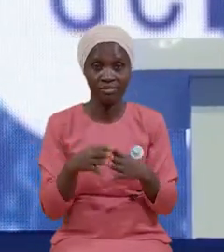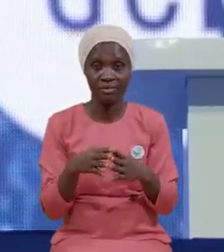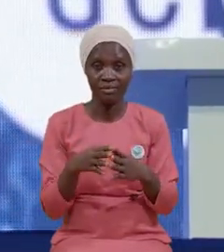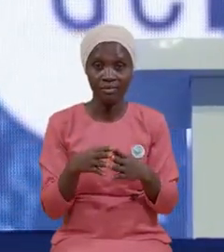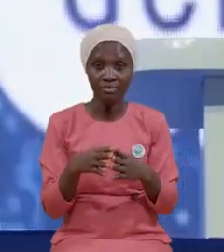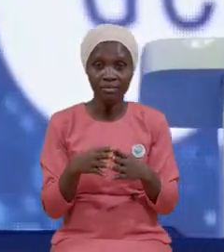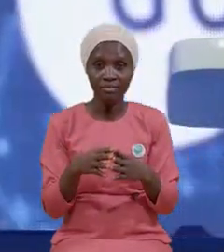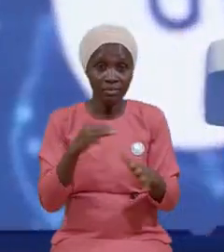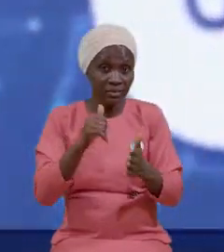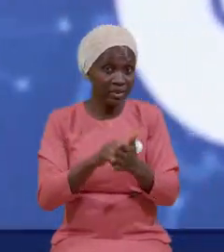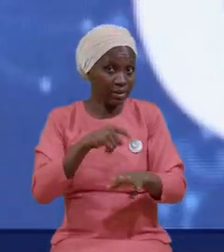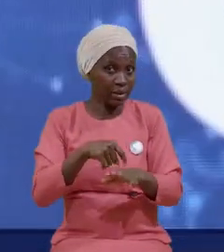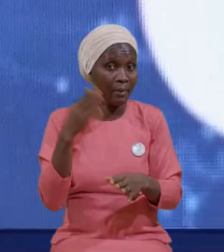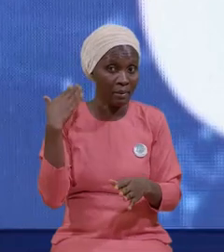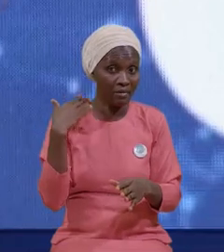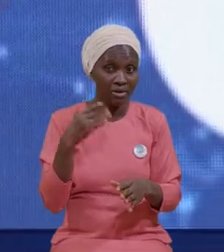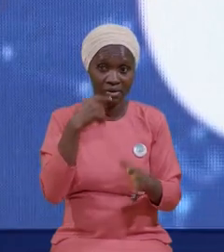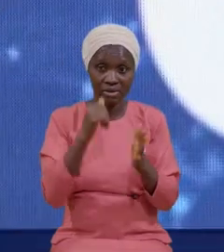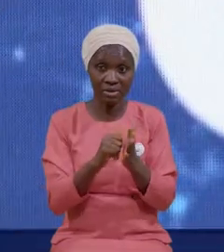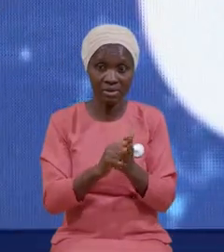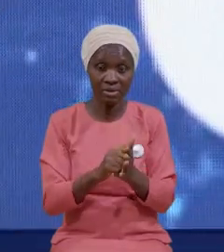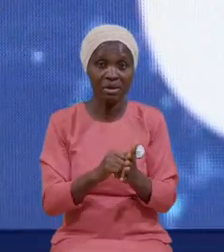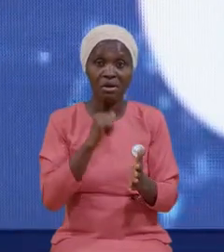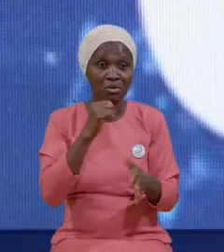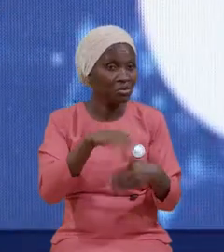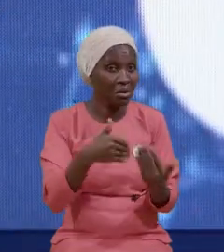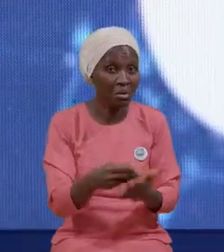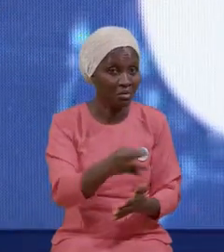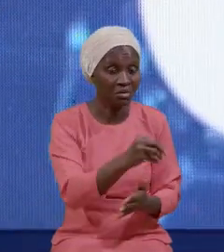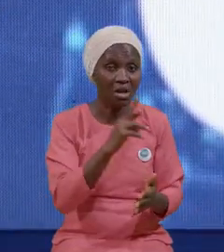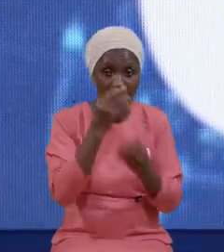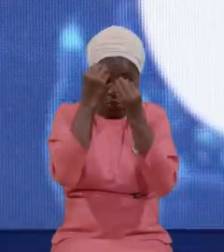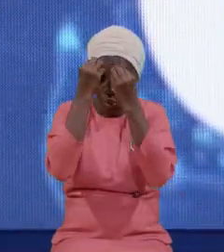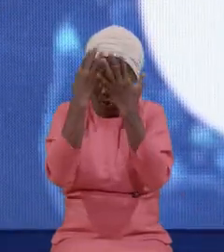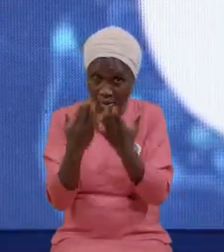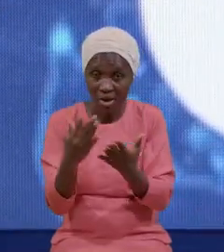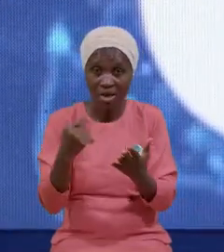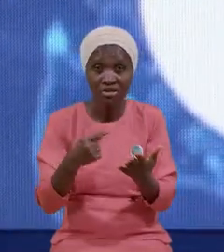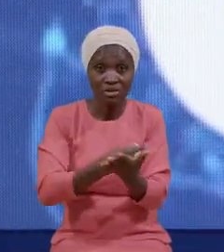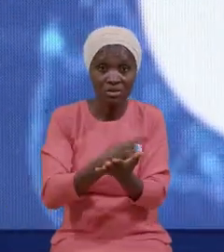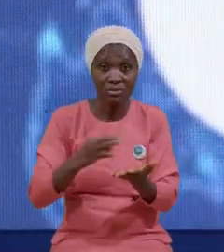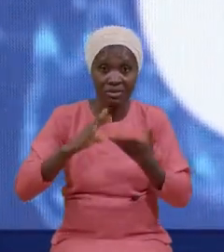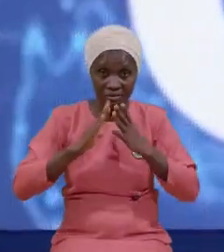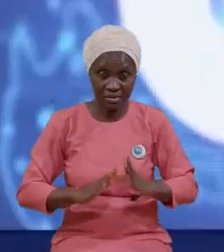At that time, it says, they have not all obeyed the gospel of peace.